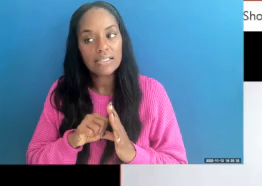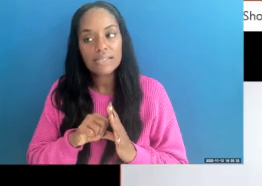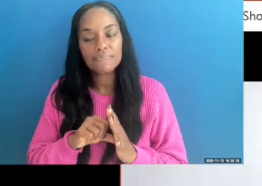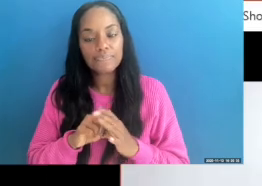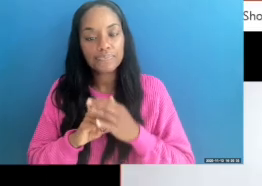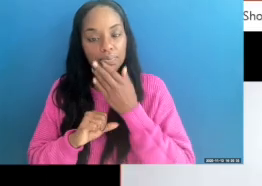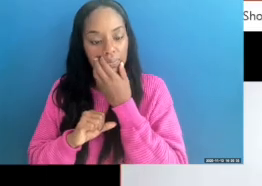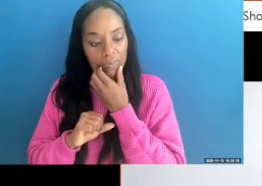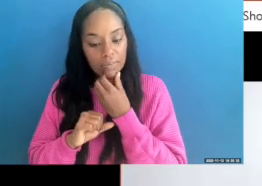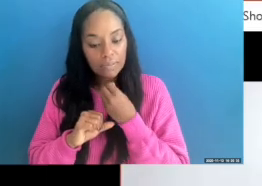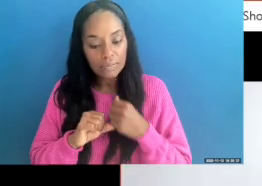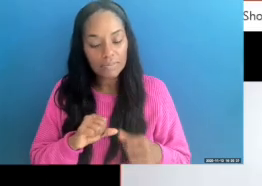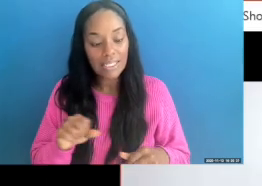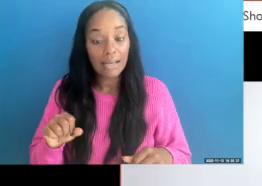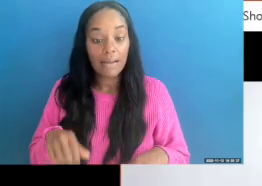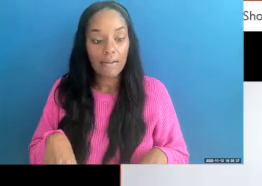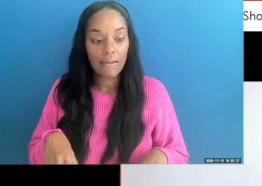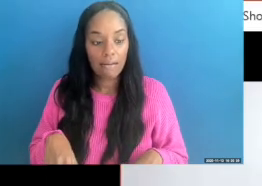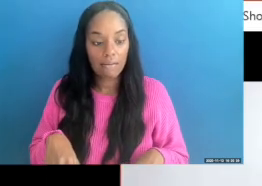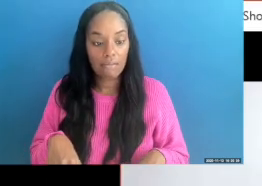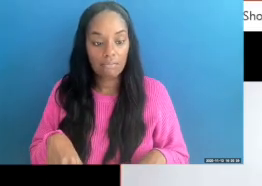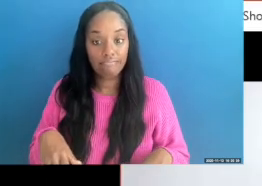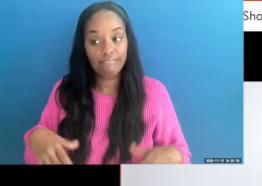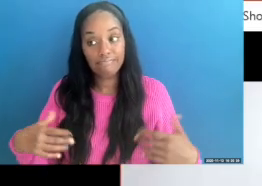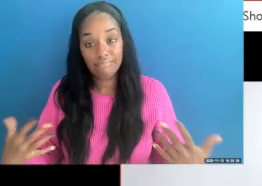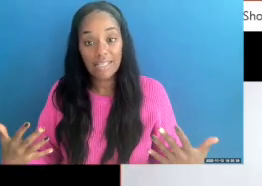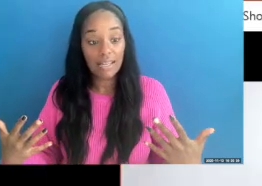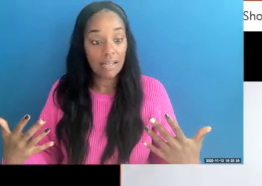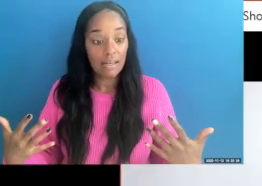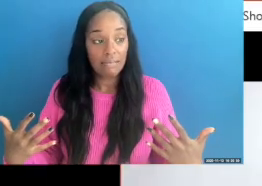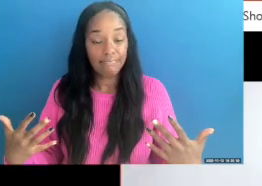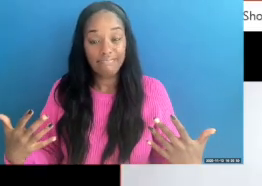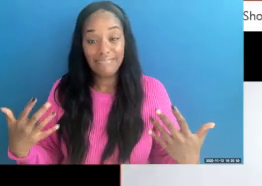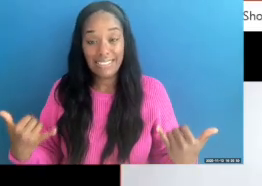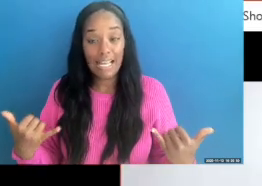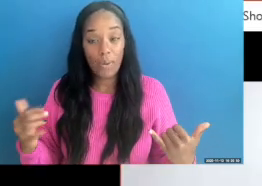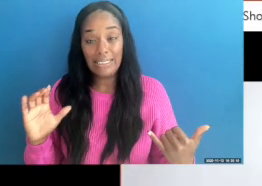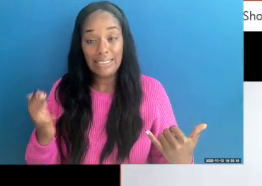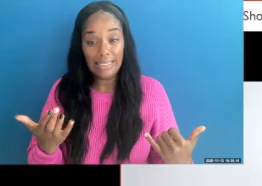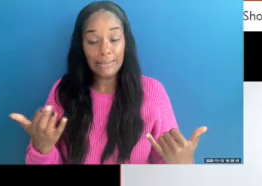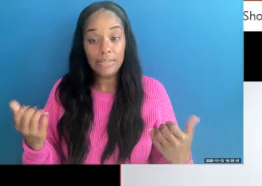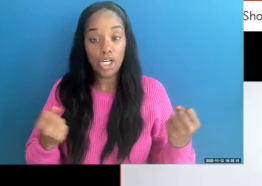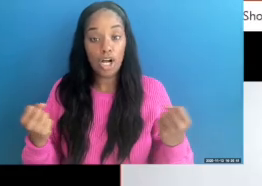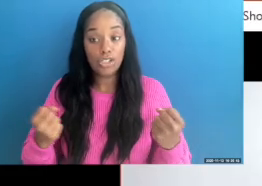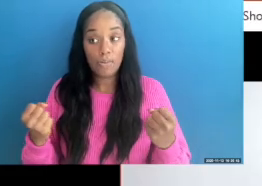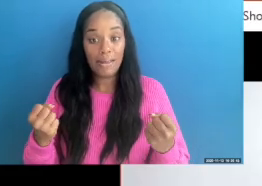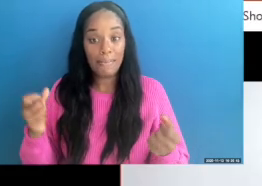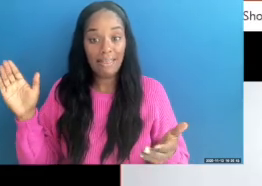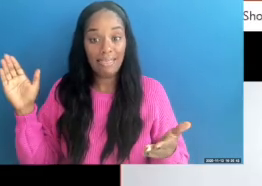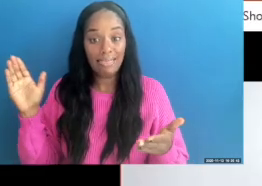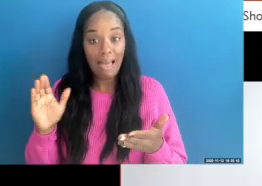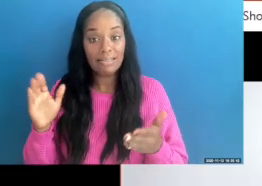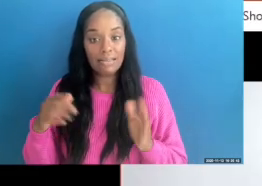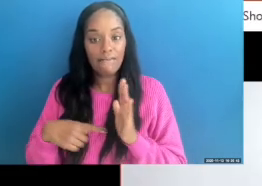also in that space is in a world where, unfortunately, vehicles are seemingly